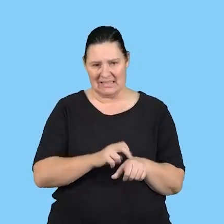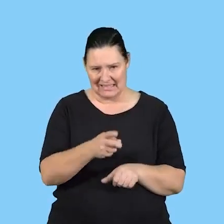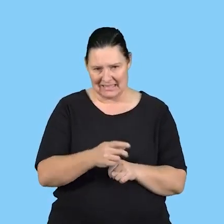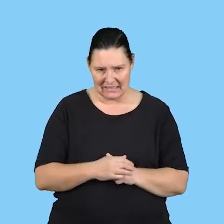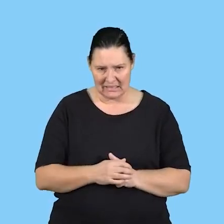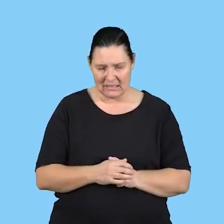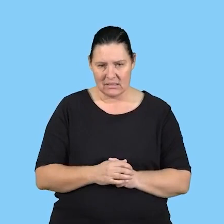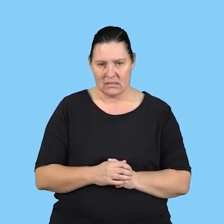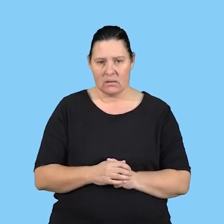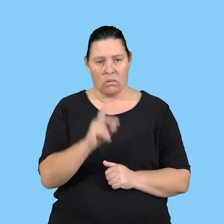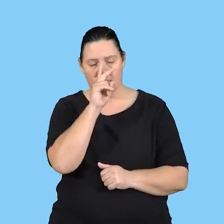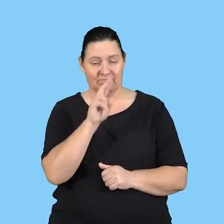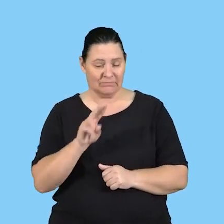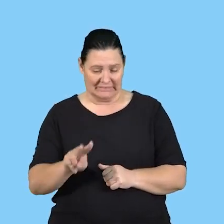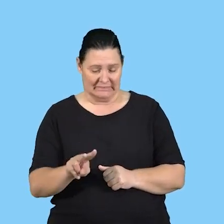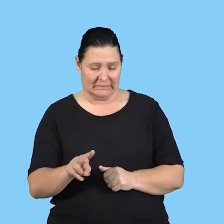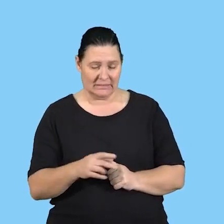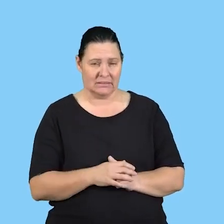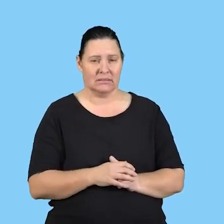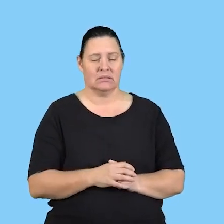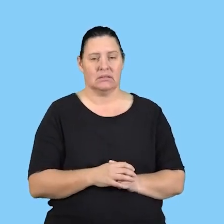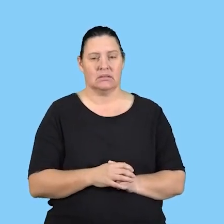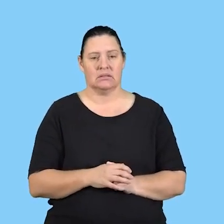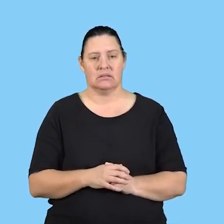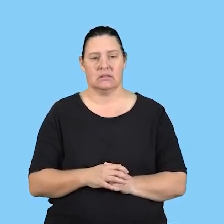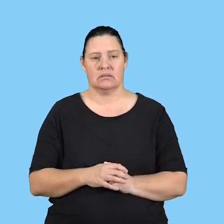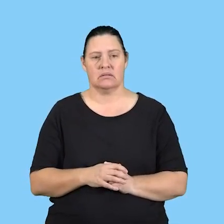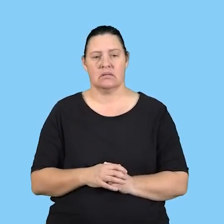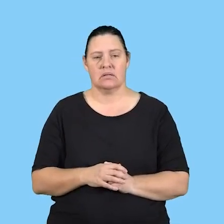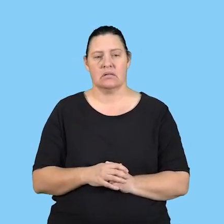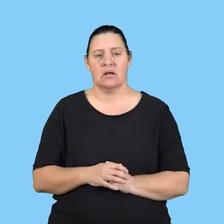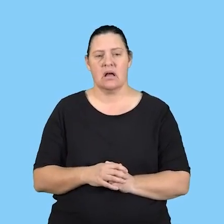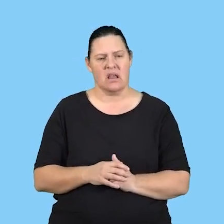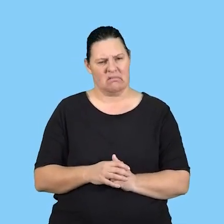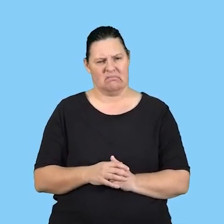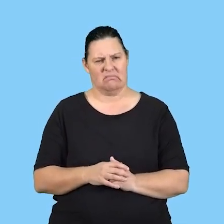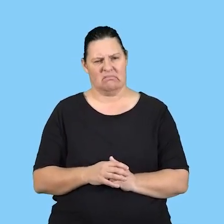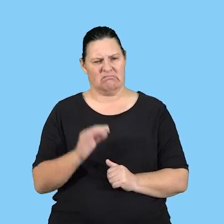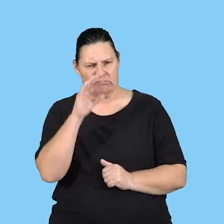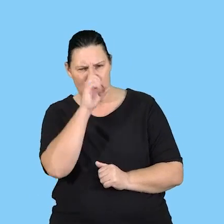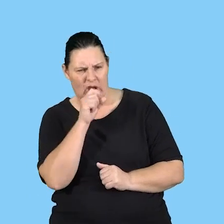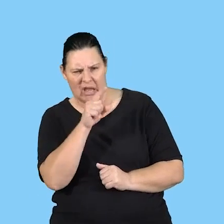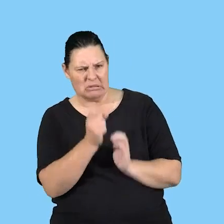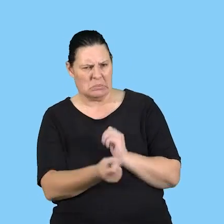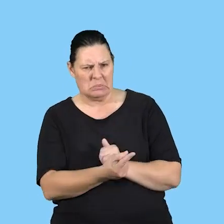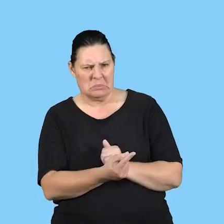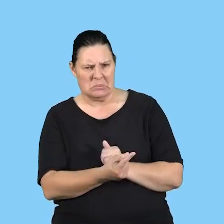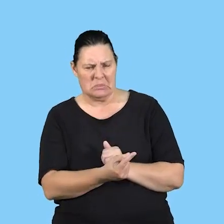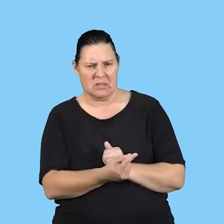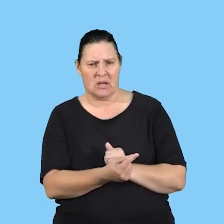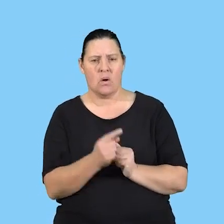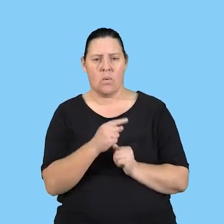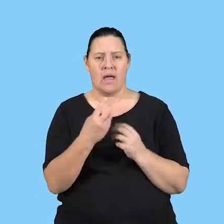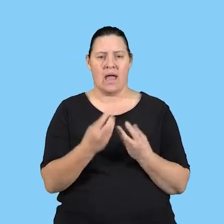that. Now, what you will notice in this case is some sort of a peculiar